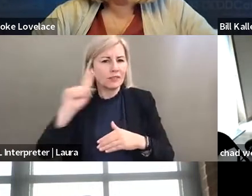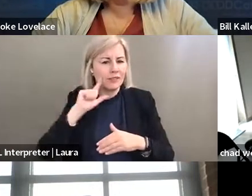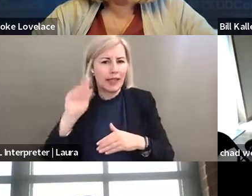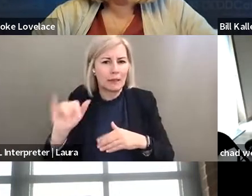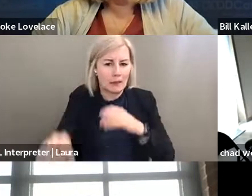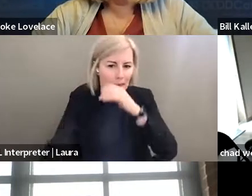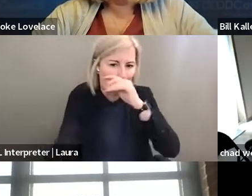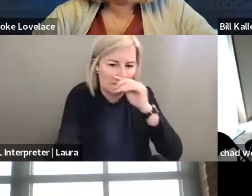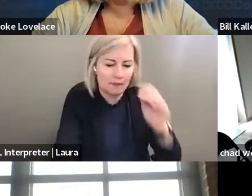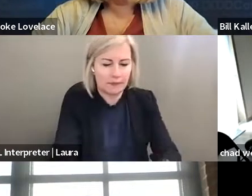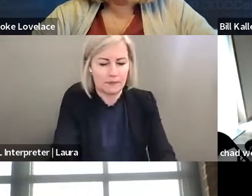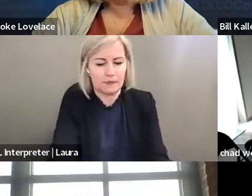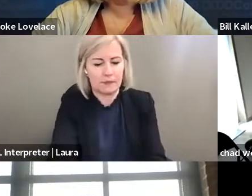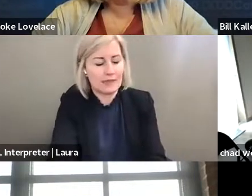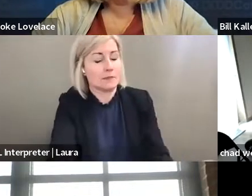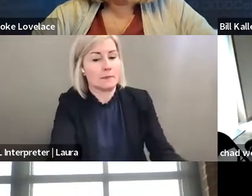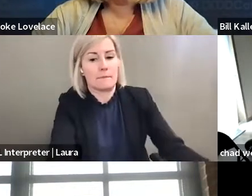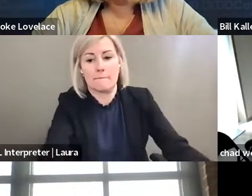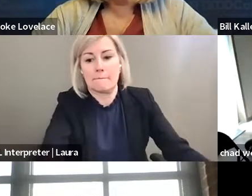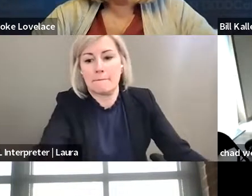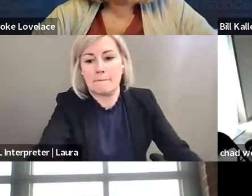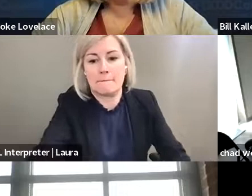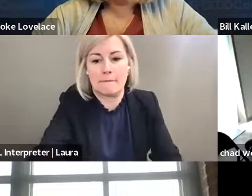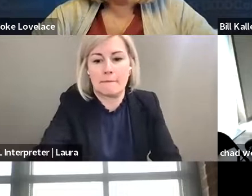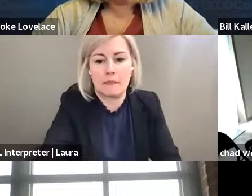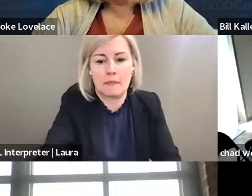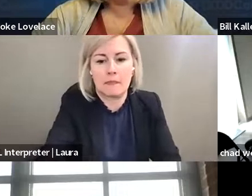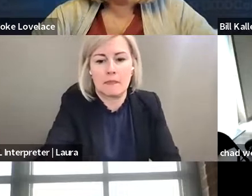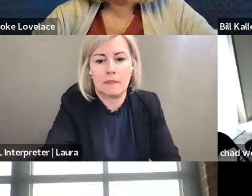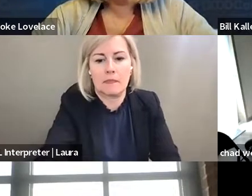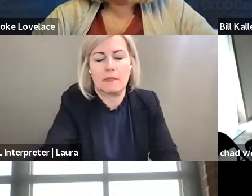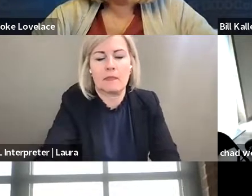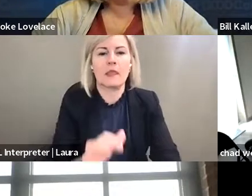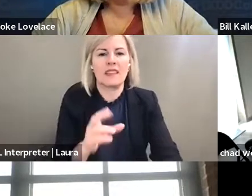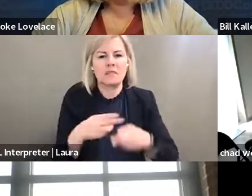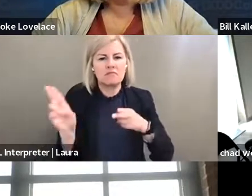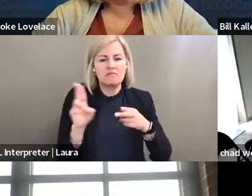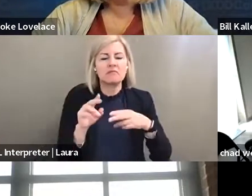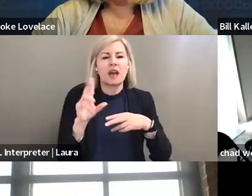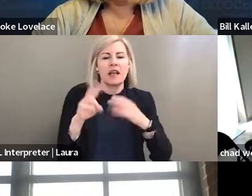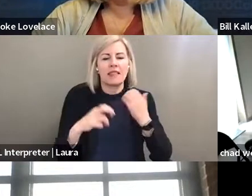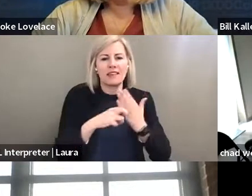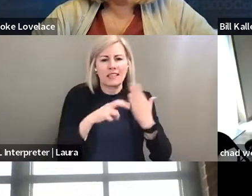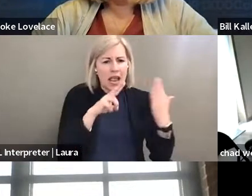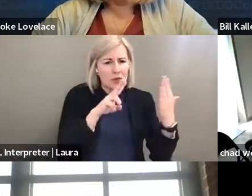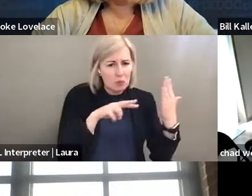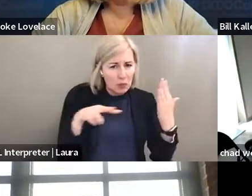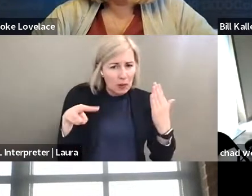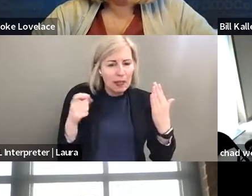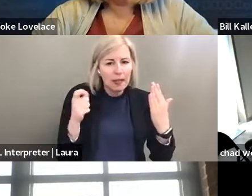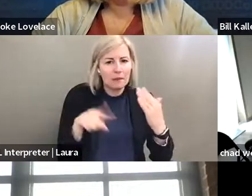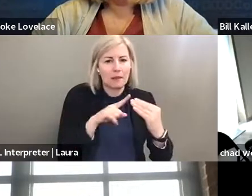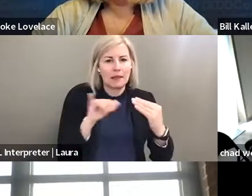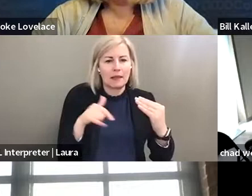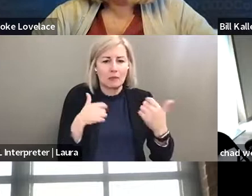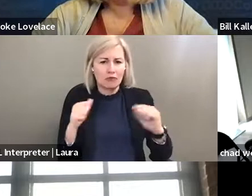can. Yeah, it's just quick. I got more, but just about the vouchers. So I read a little bit about it. So